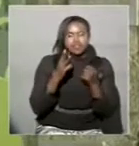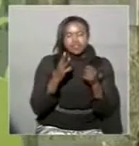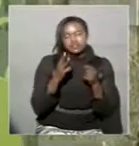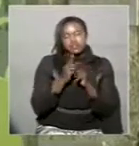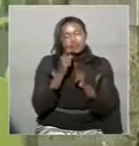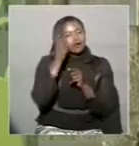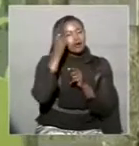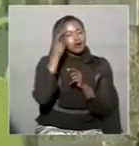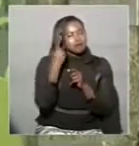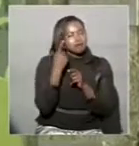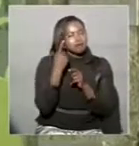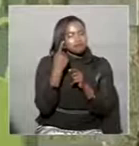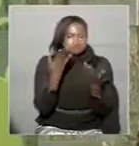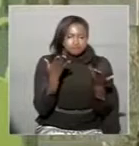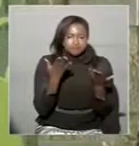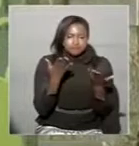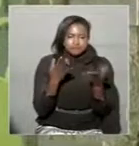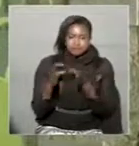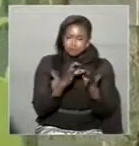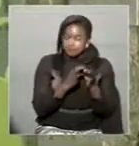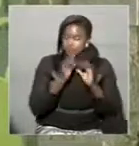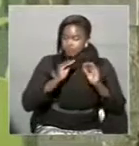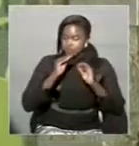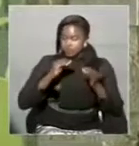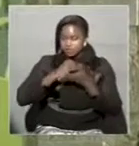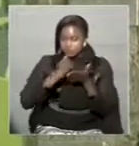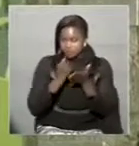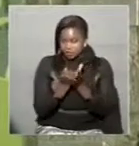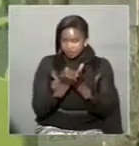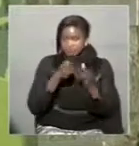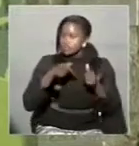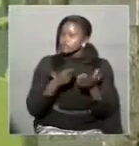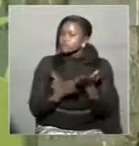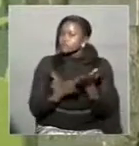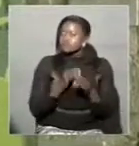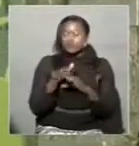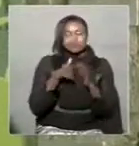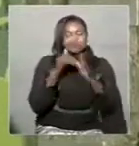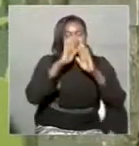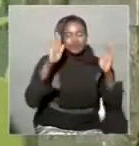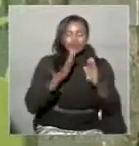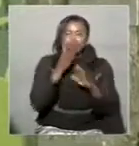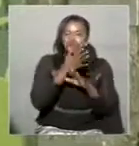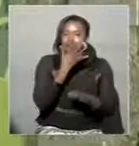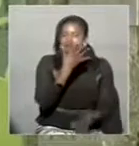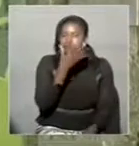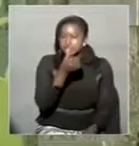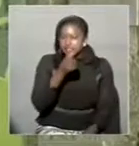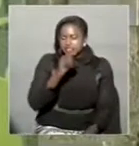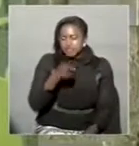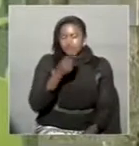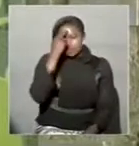to know and understand as far as our education sector is concerned. As we all know, over 56,000